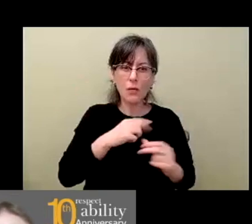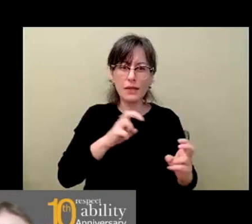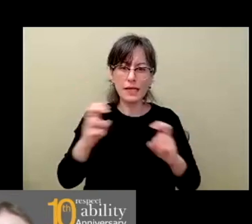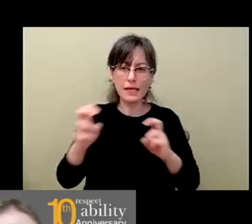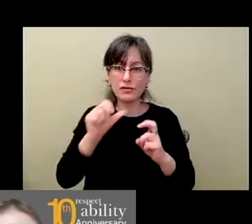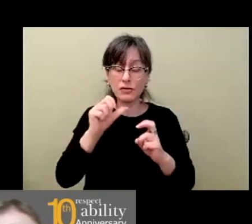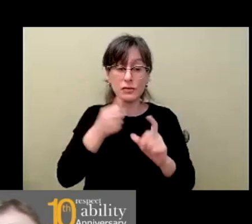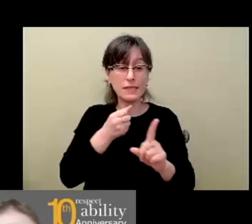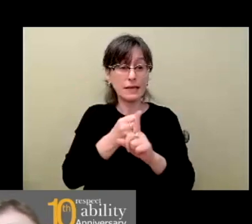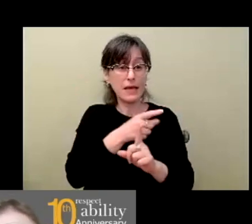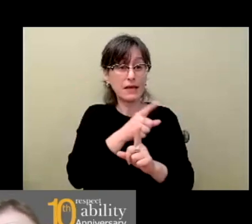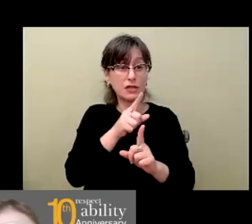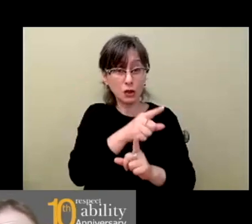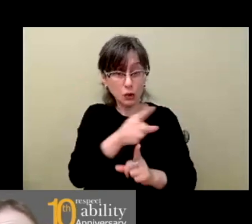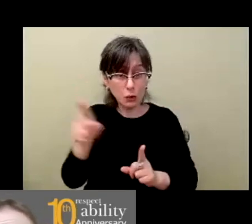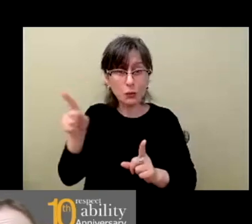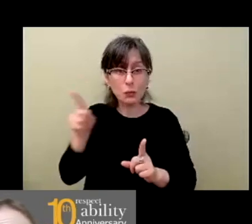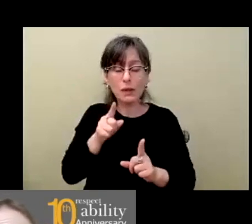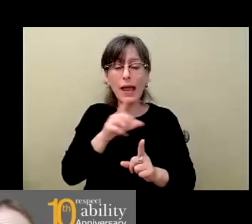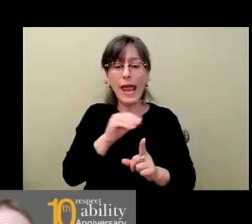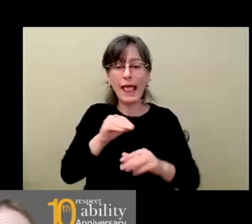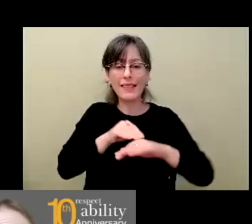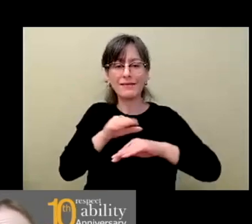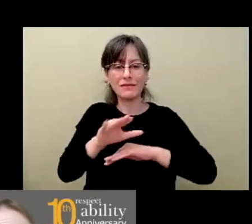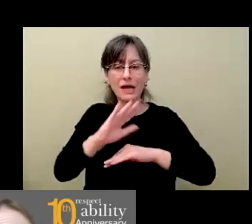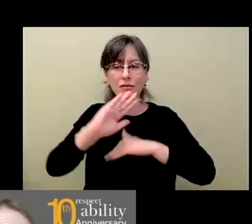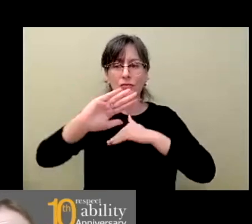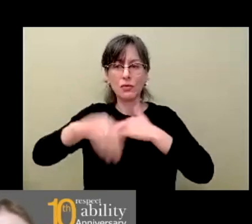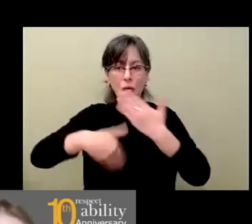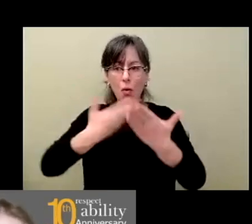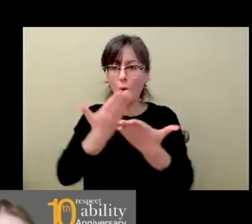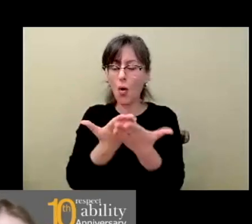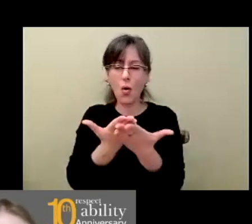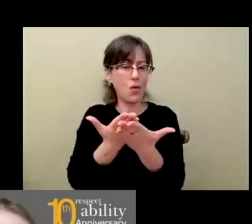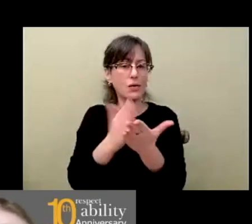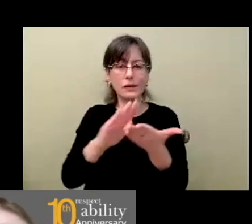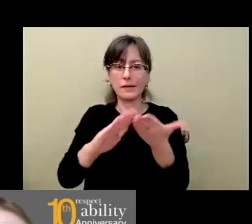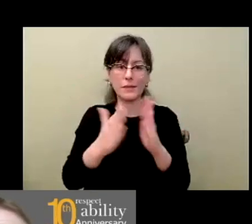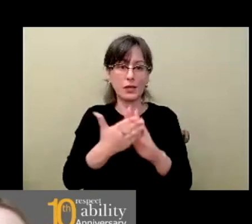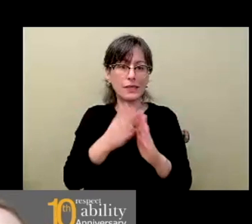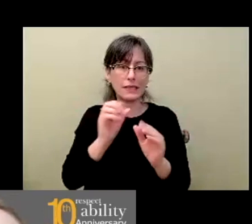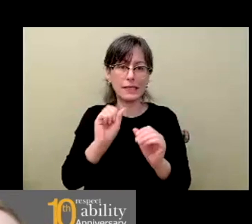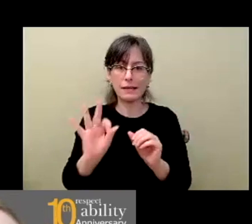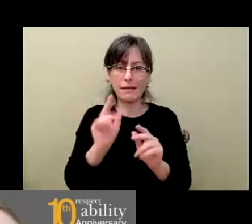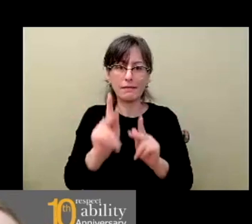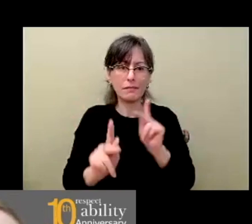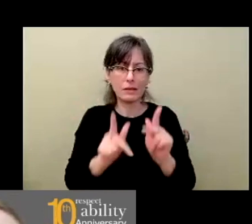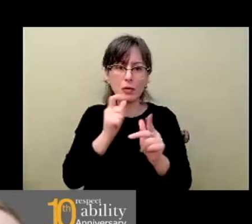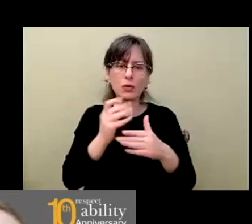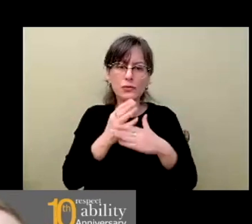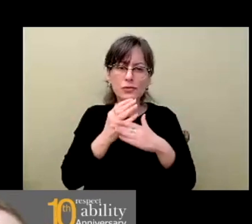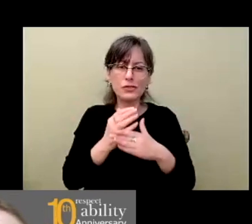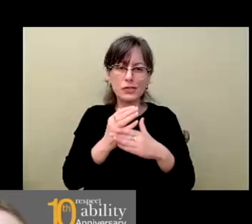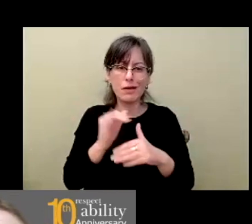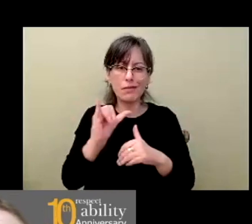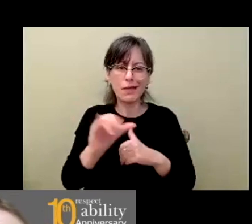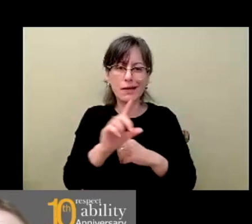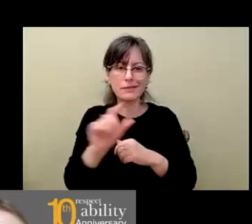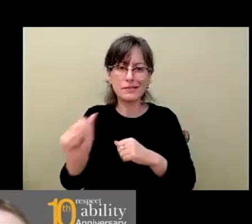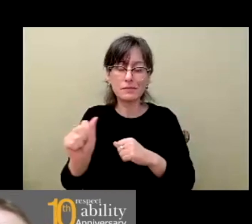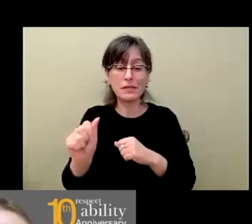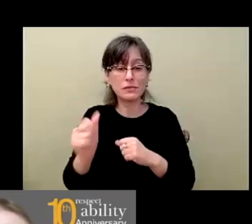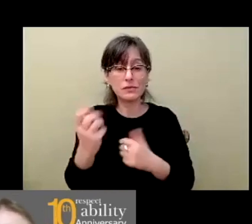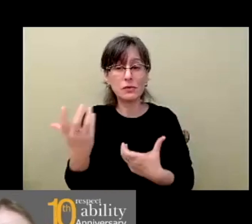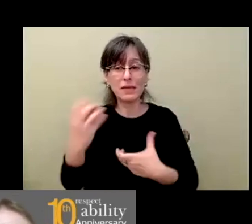just you, but that affect your the entire community of people who share your disability. And so